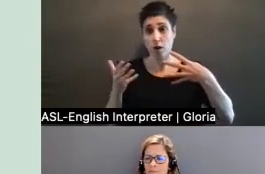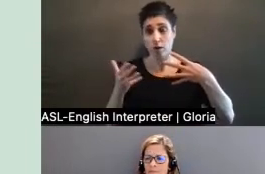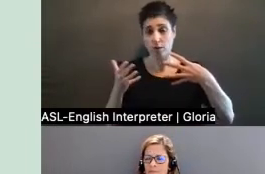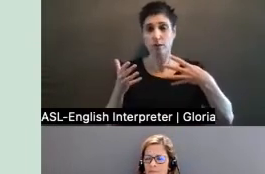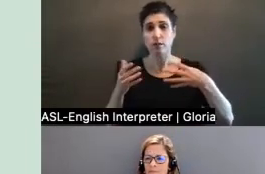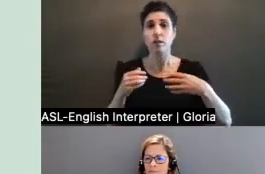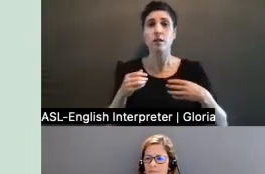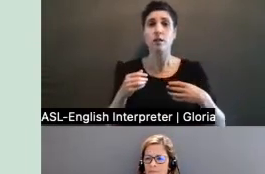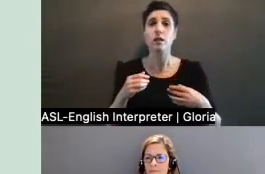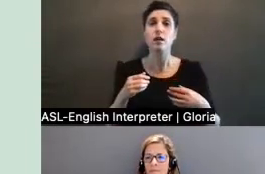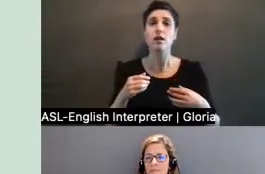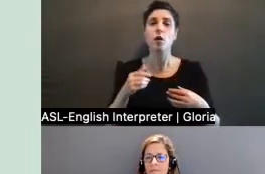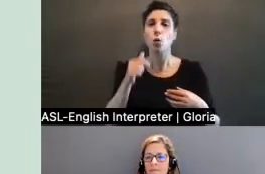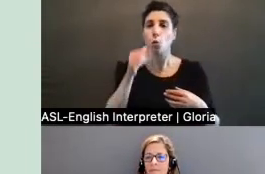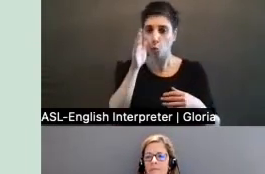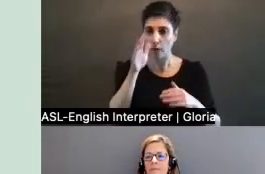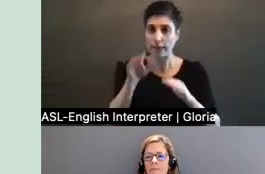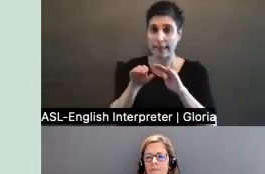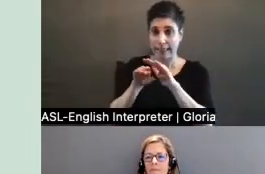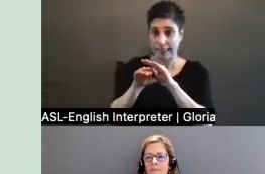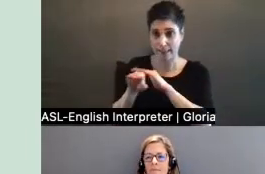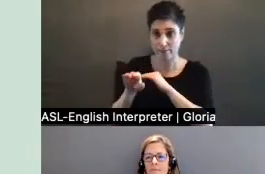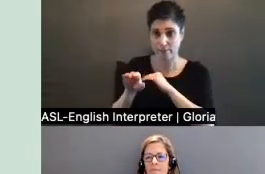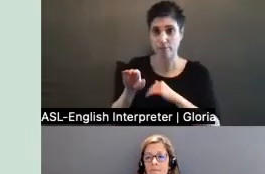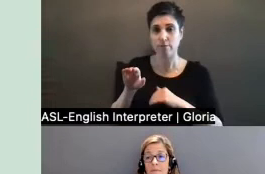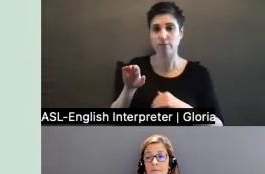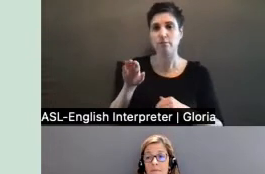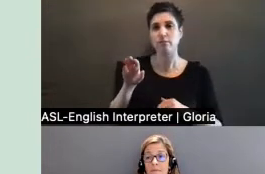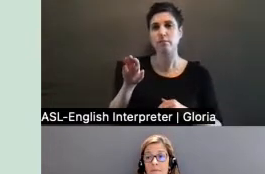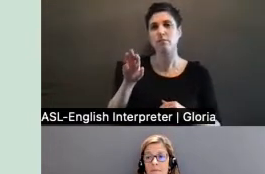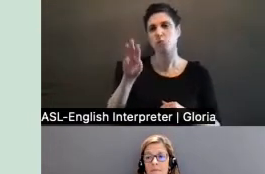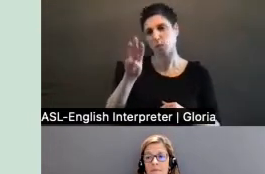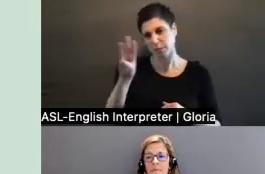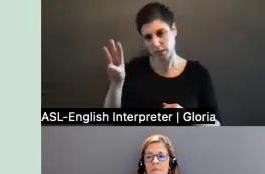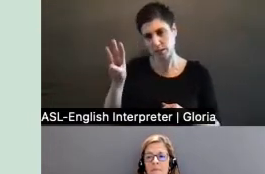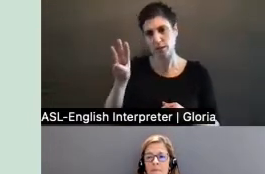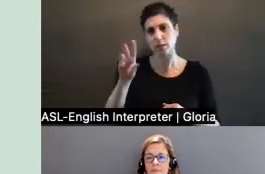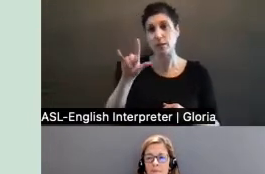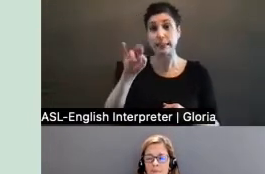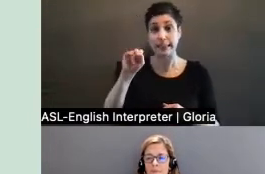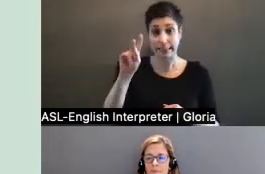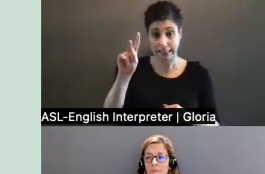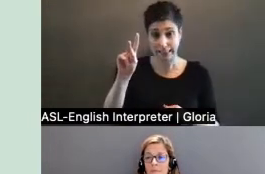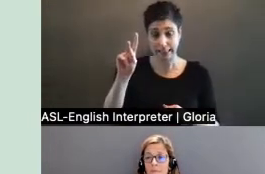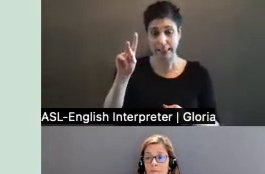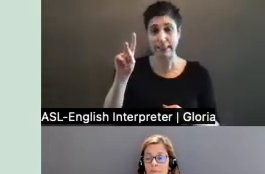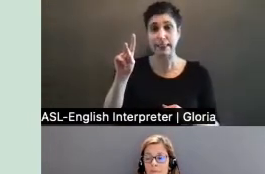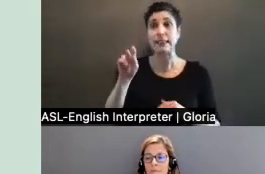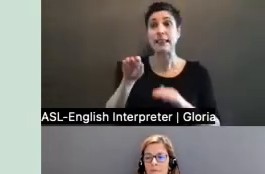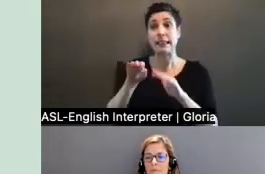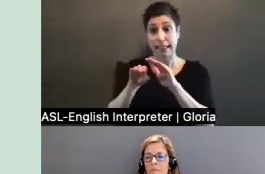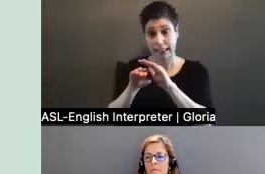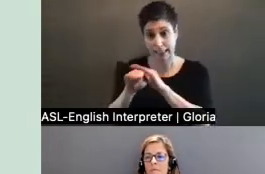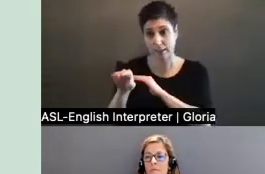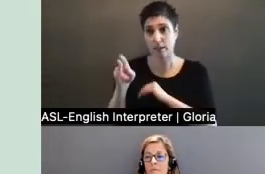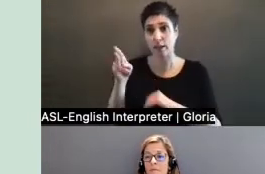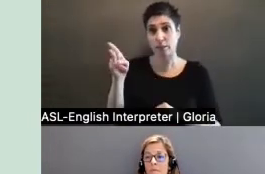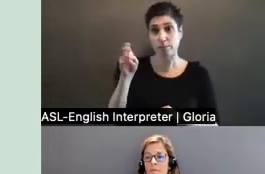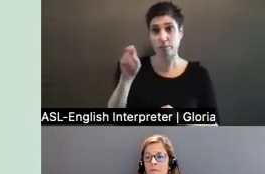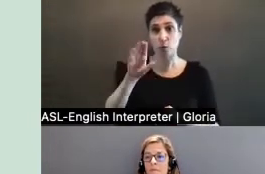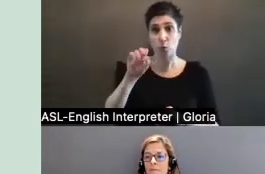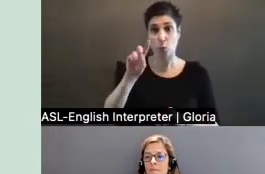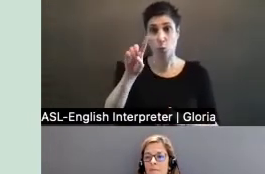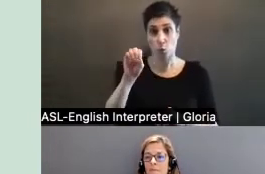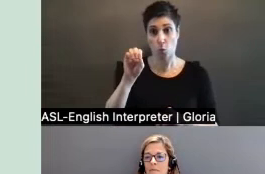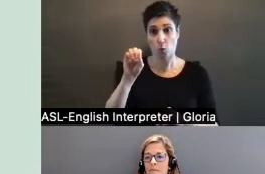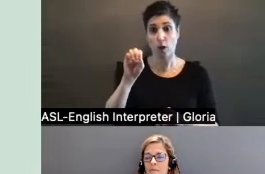potentially to a website or a link that somebody shares with us or scanning that. And we also will get a code to be able to enter and participate